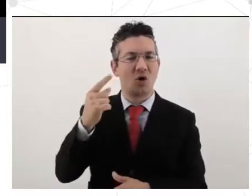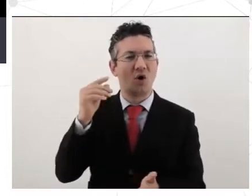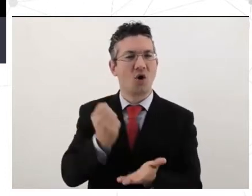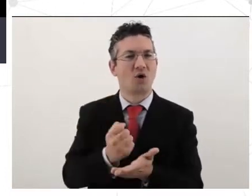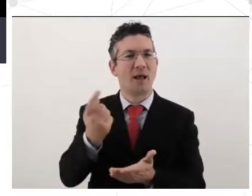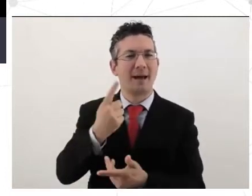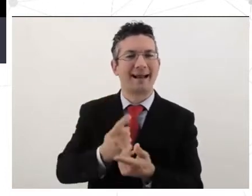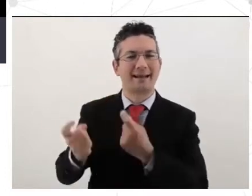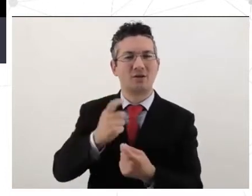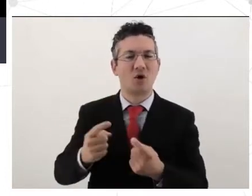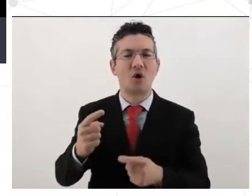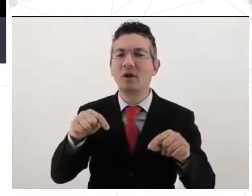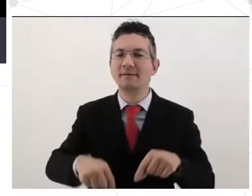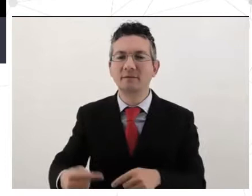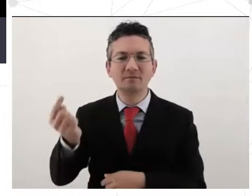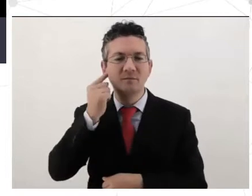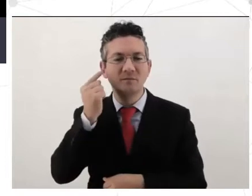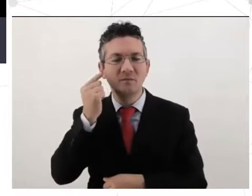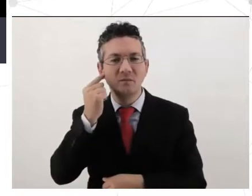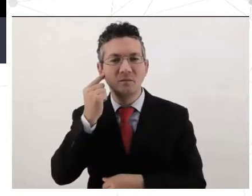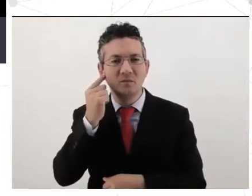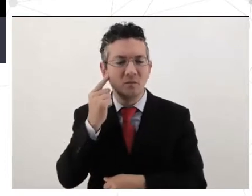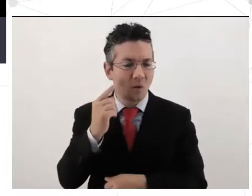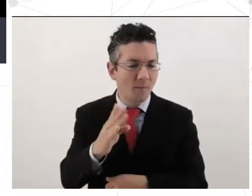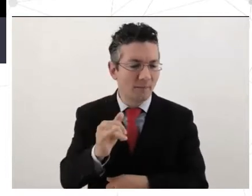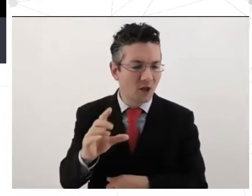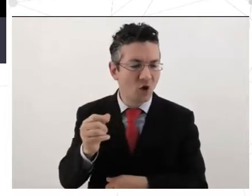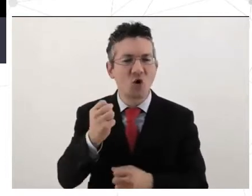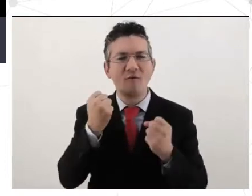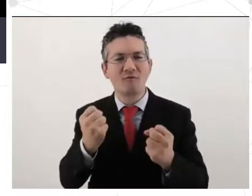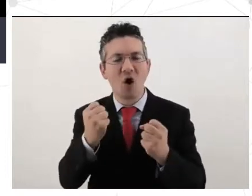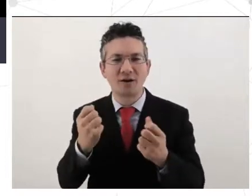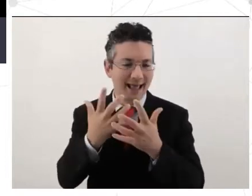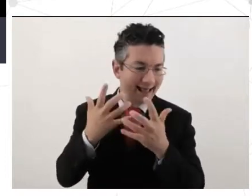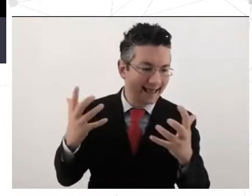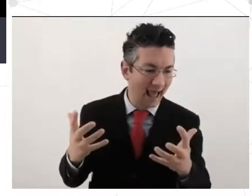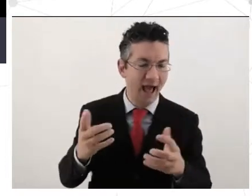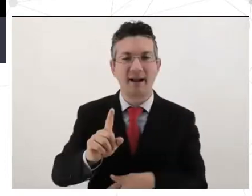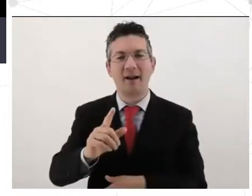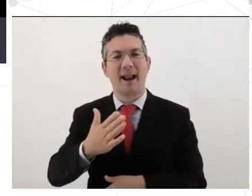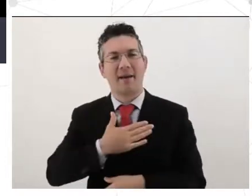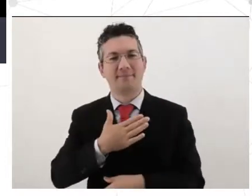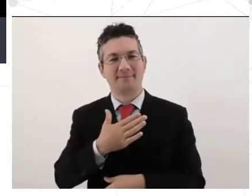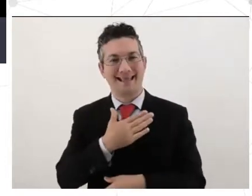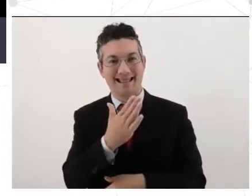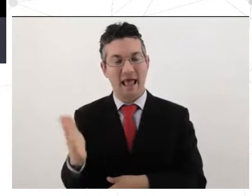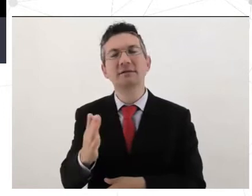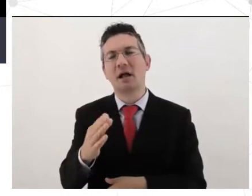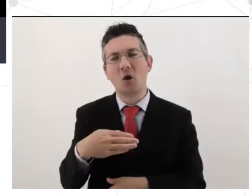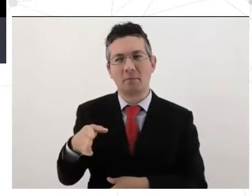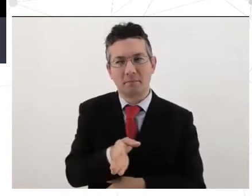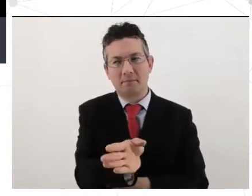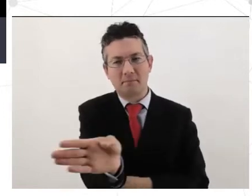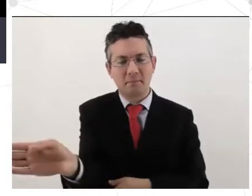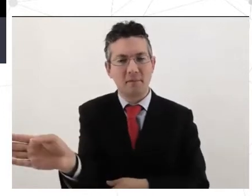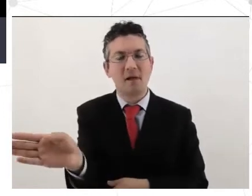instructions. It's all about leaving you in charge of making your own navigation decisions. And with this heightened awareness that you develop